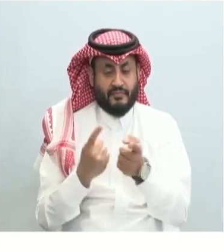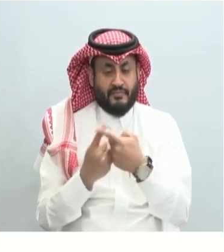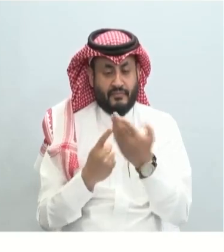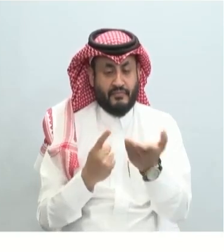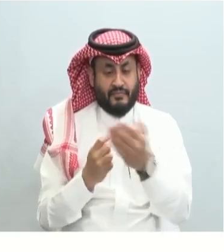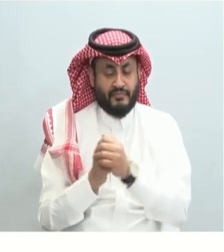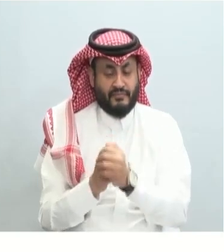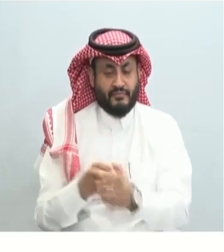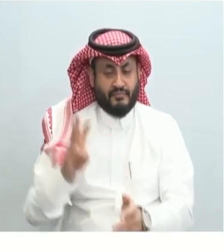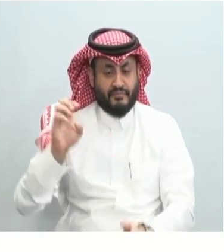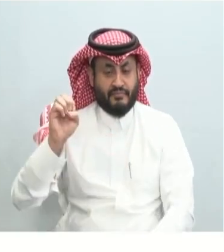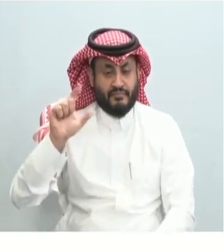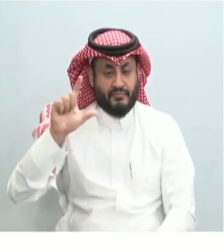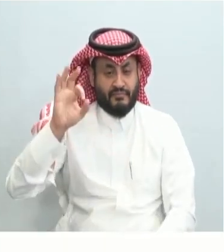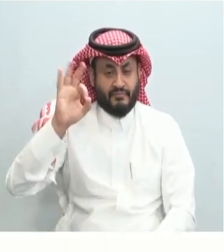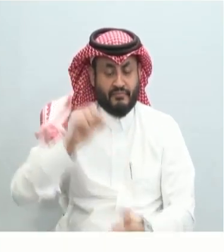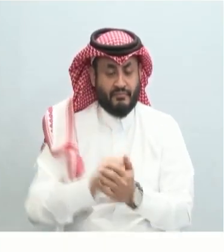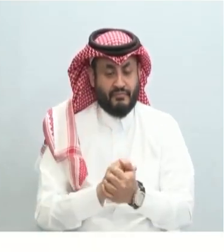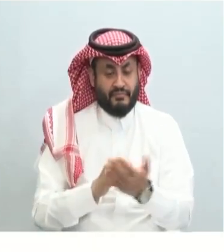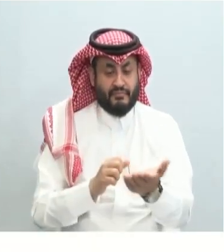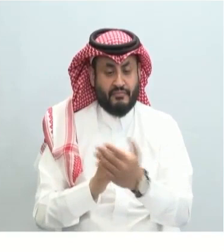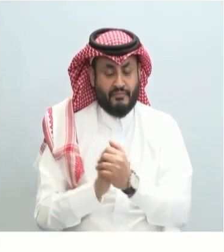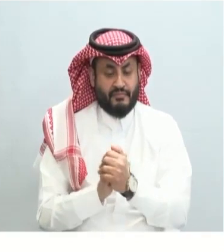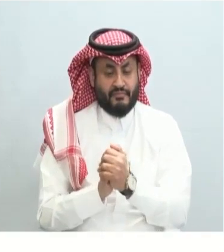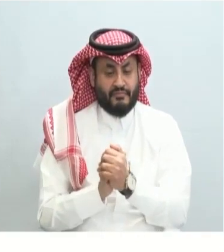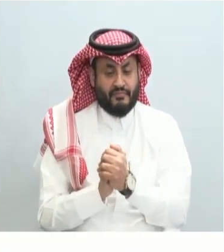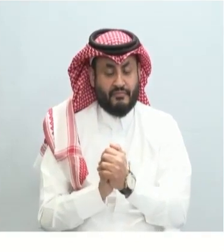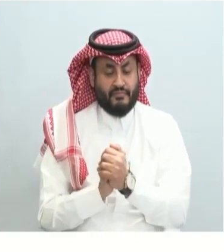word with letter W, which is the word wolf.